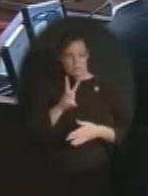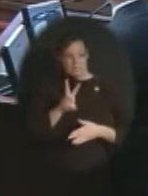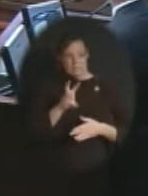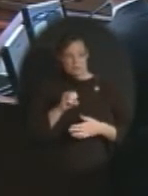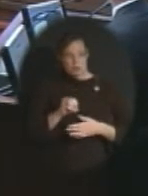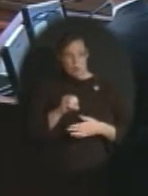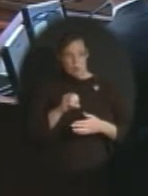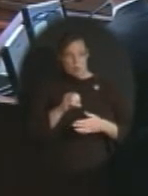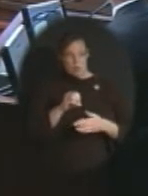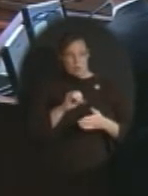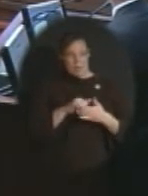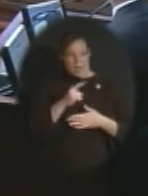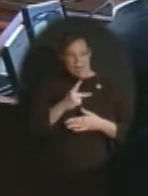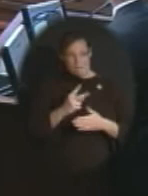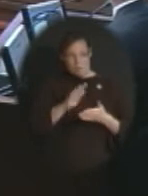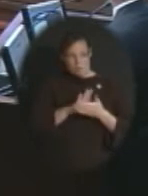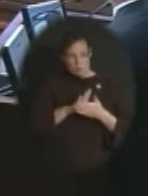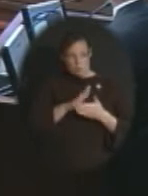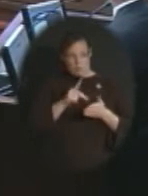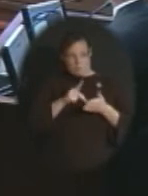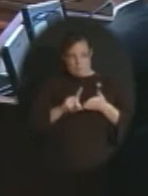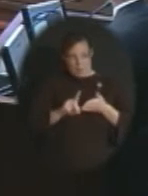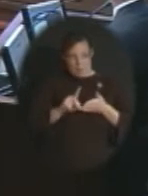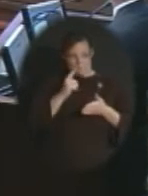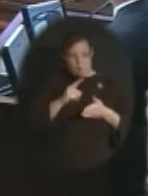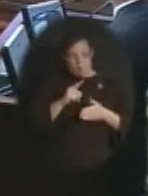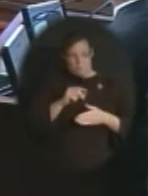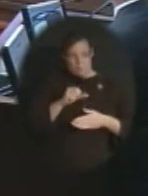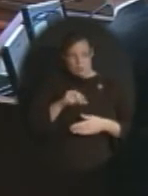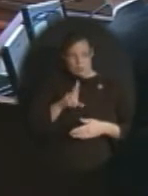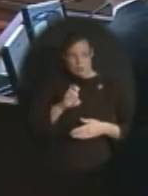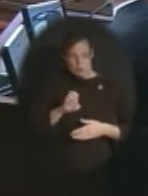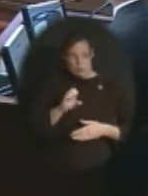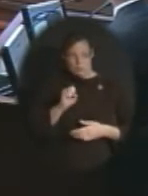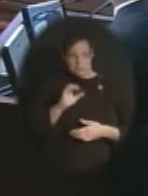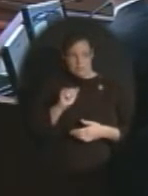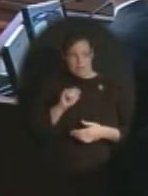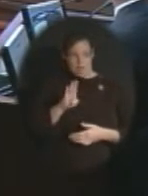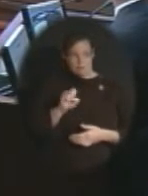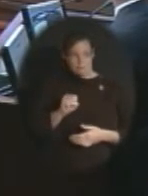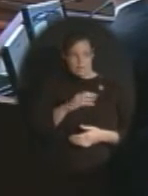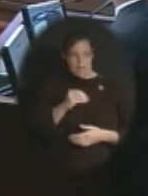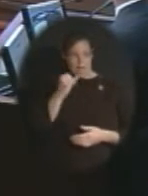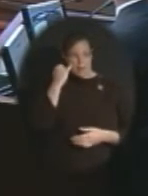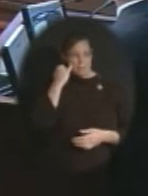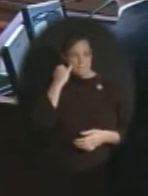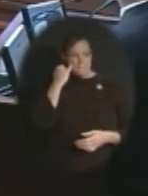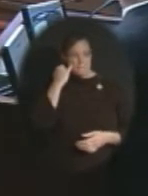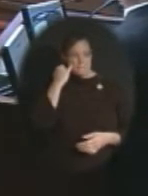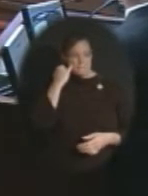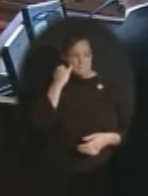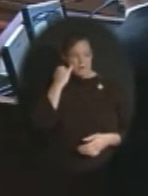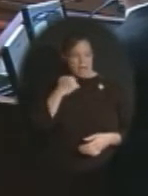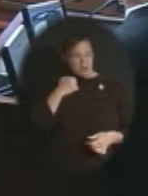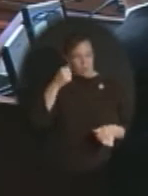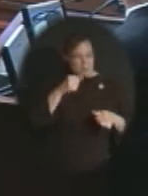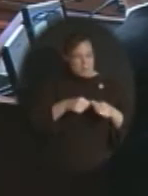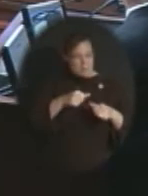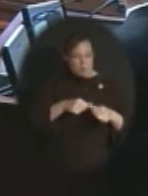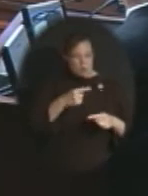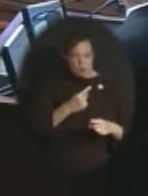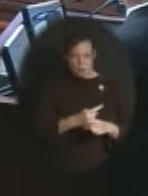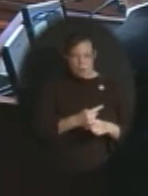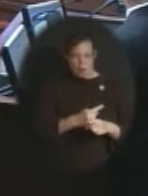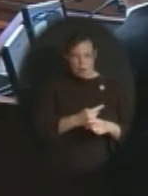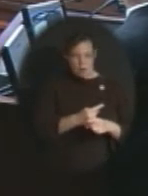So that half the school is being paid for basically by the Q scabs. And if I remember right,